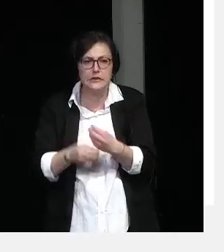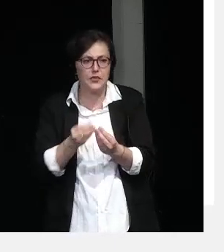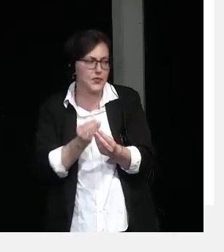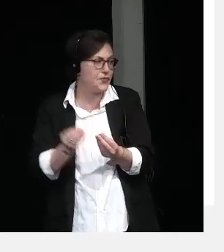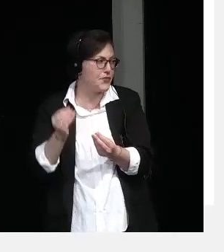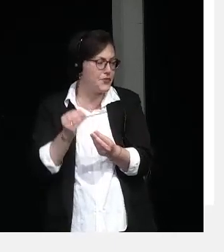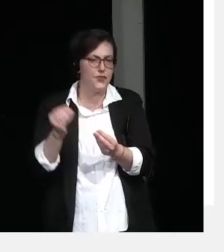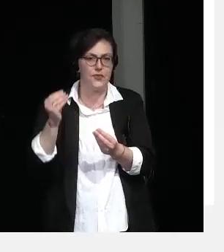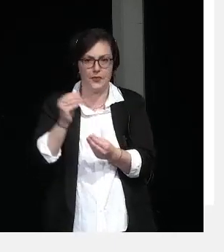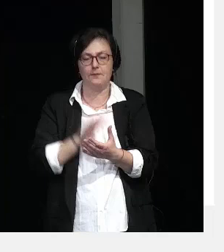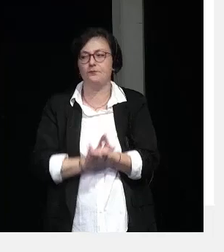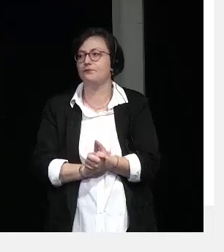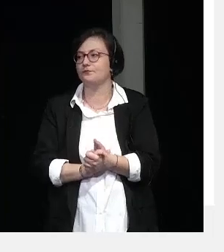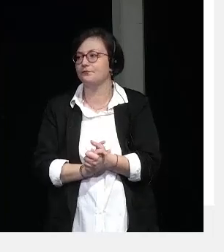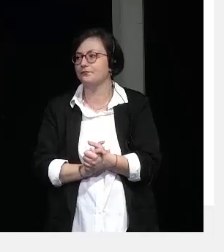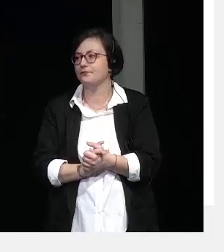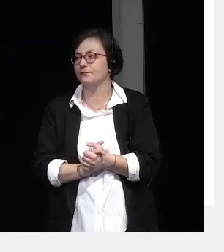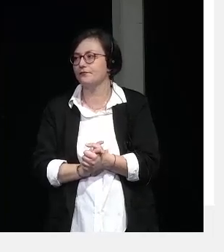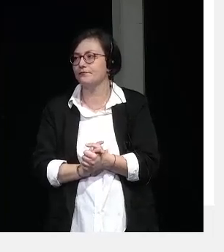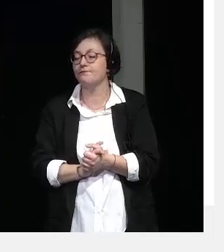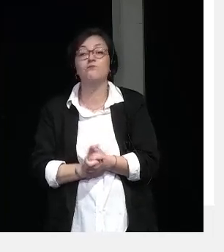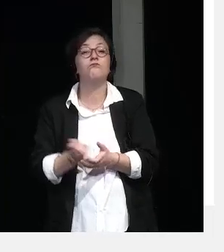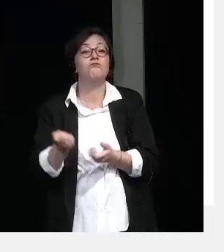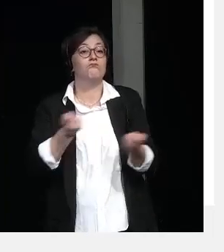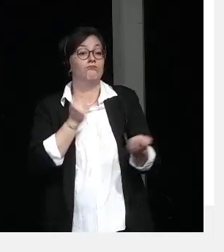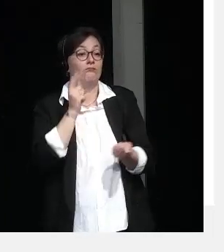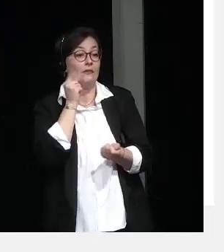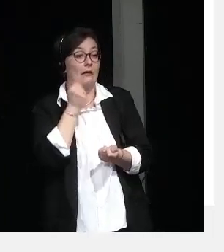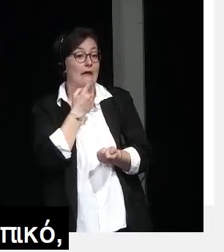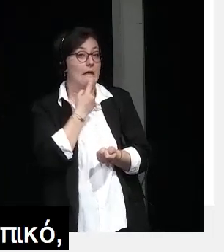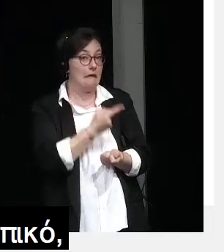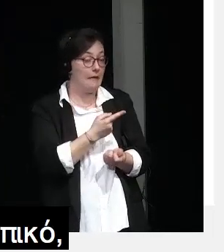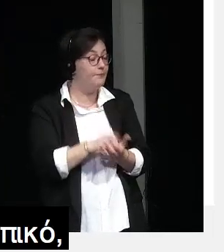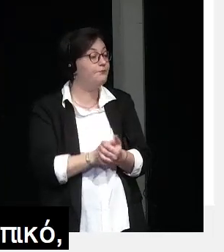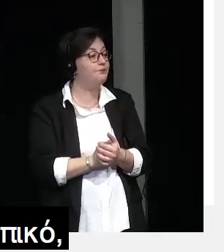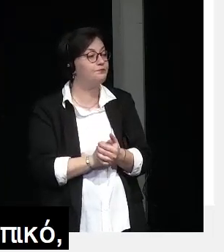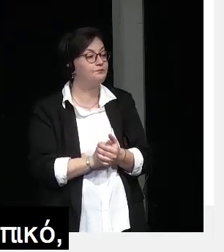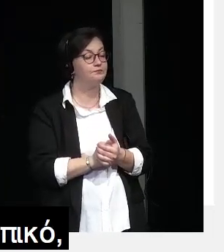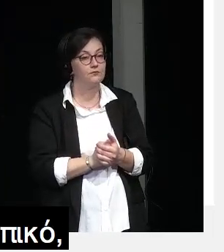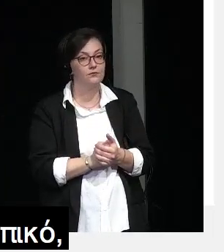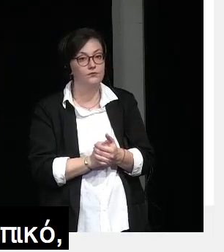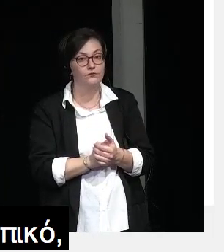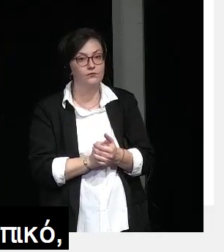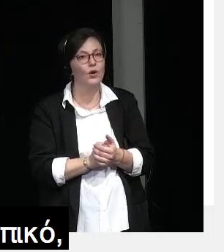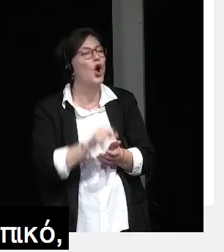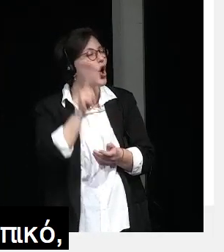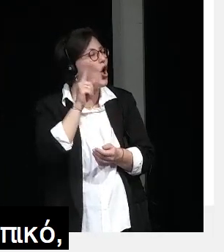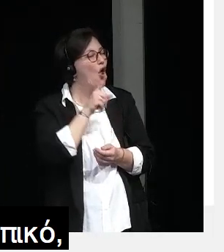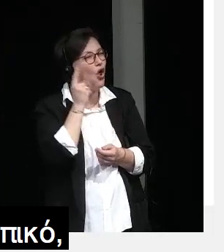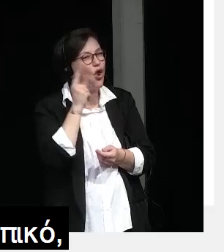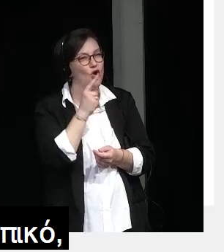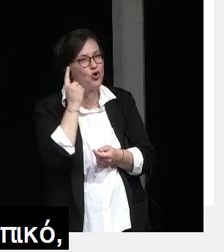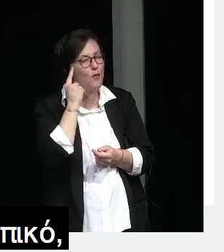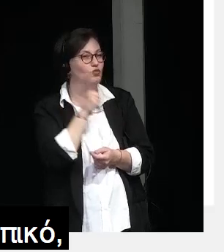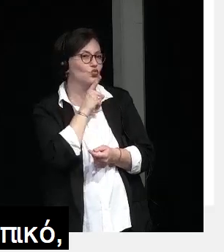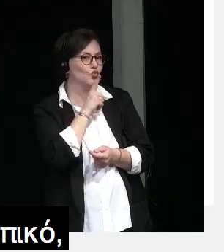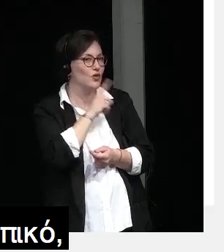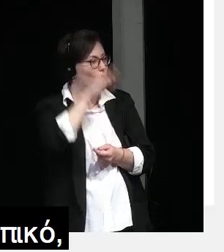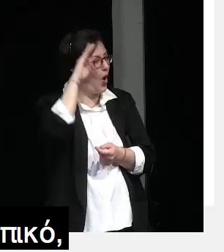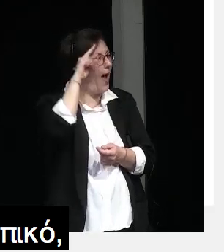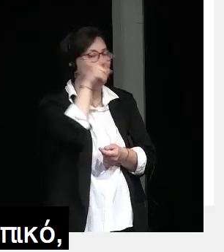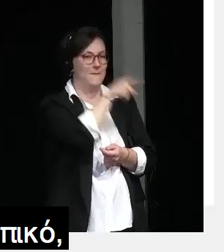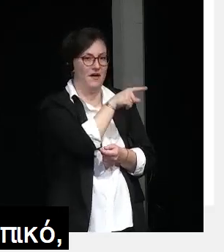I believe it must be the same both in the US and in Greece. Are there any budget restraints or maybe